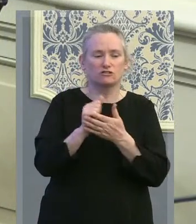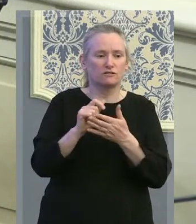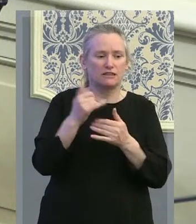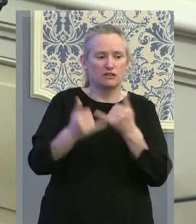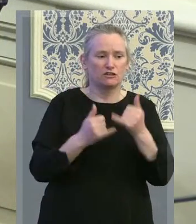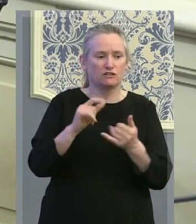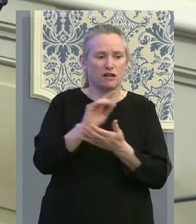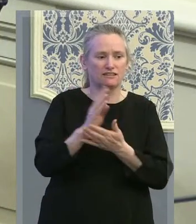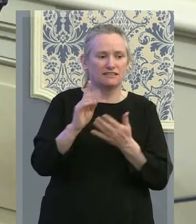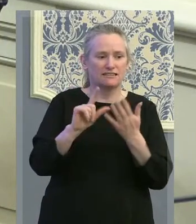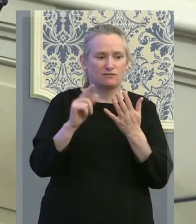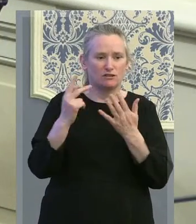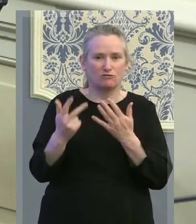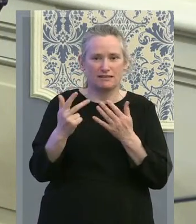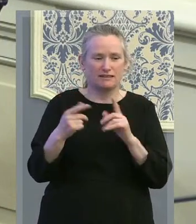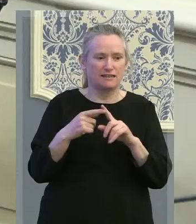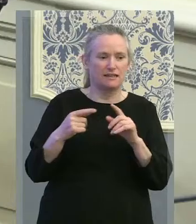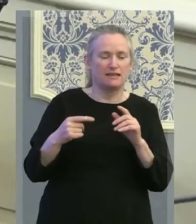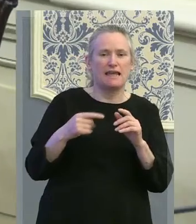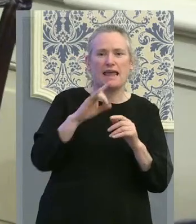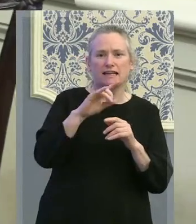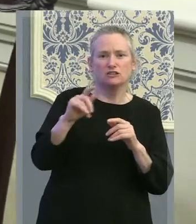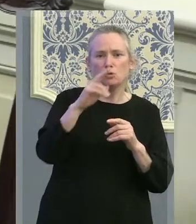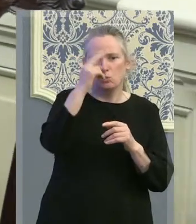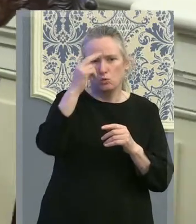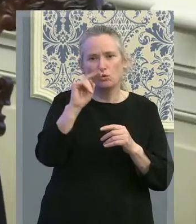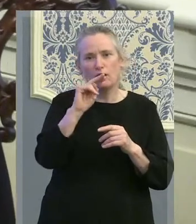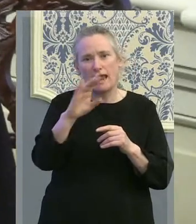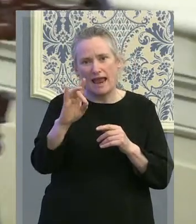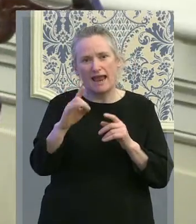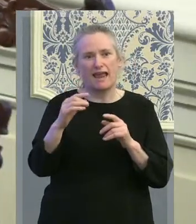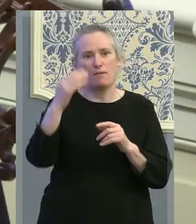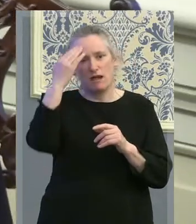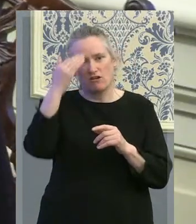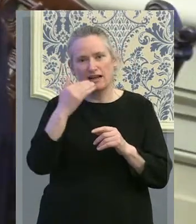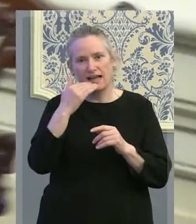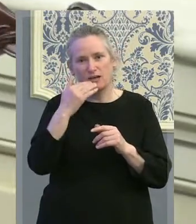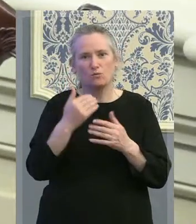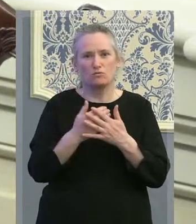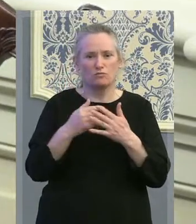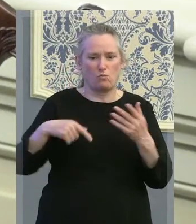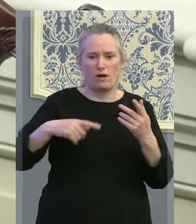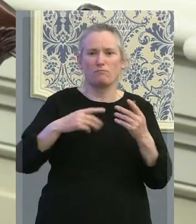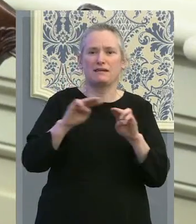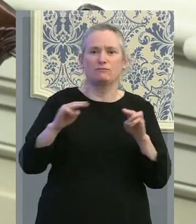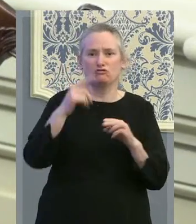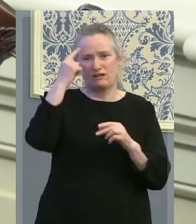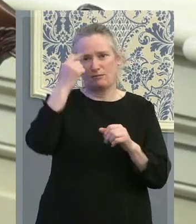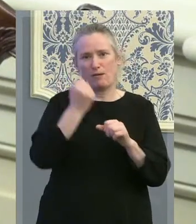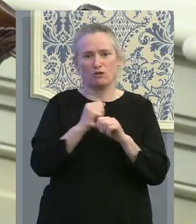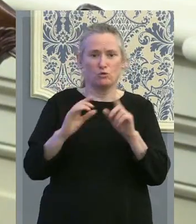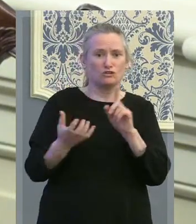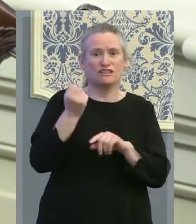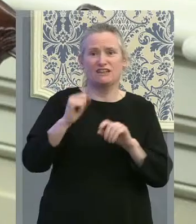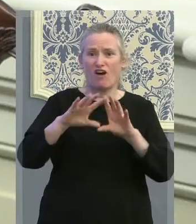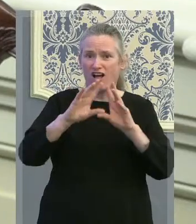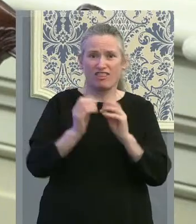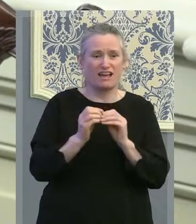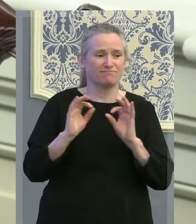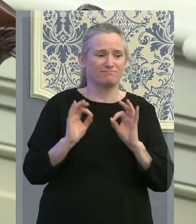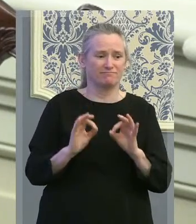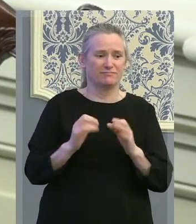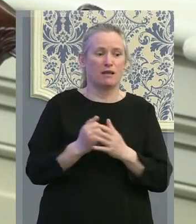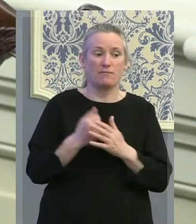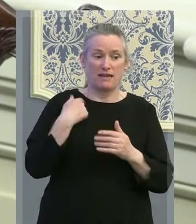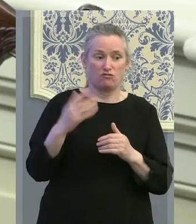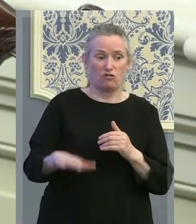Massive hits, UK, US hits. I mean, it's what people dream about, and you were able to achieve all of that. I mean, as a child